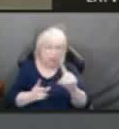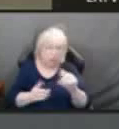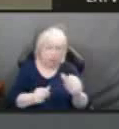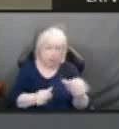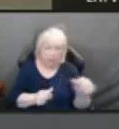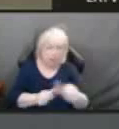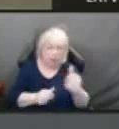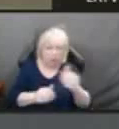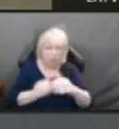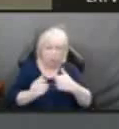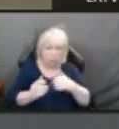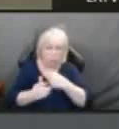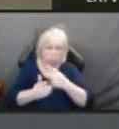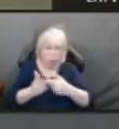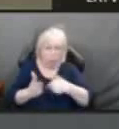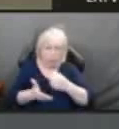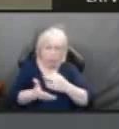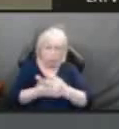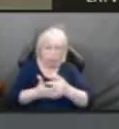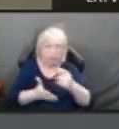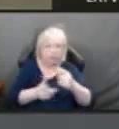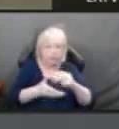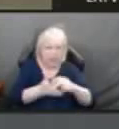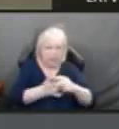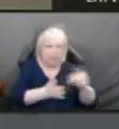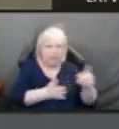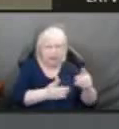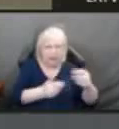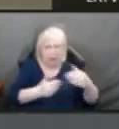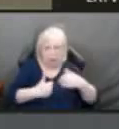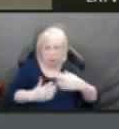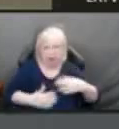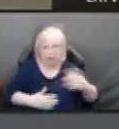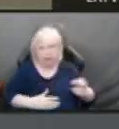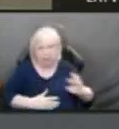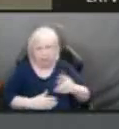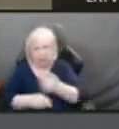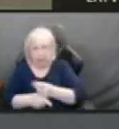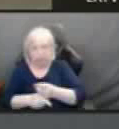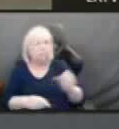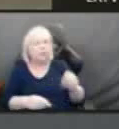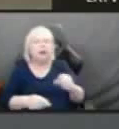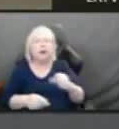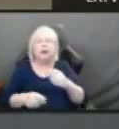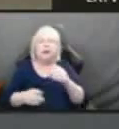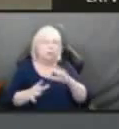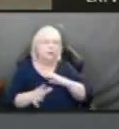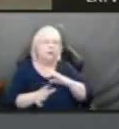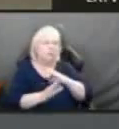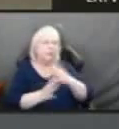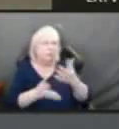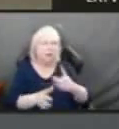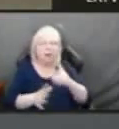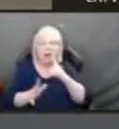the board, correct? That's correct. All right. That's all the question I have for staff. I have a question for their engineer.